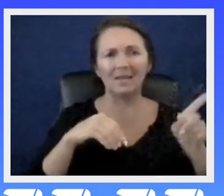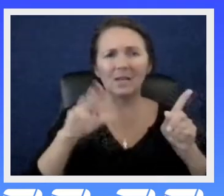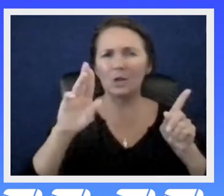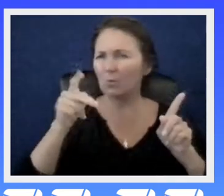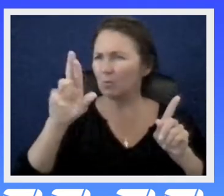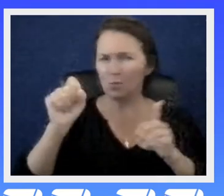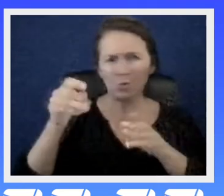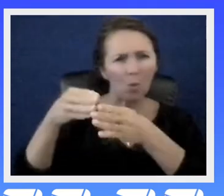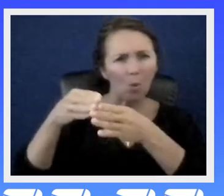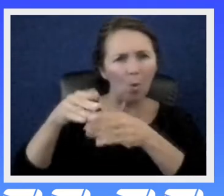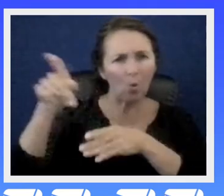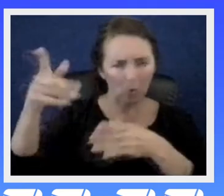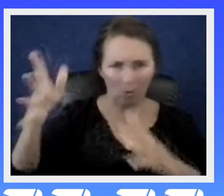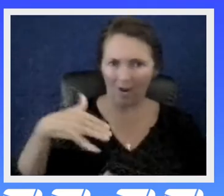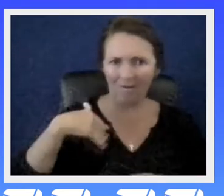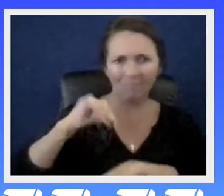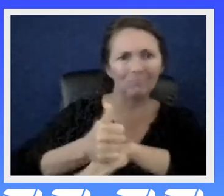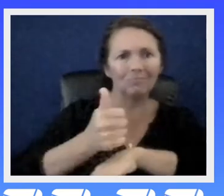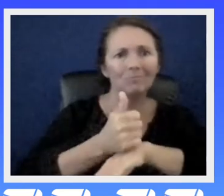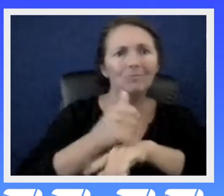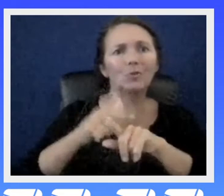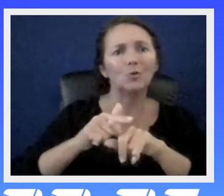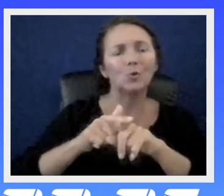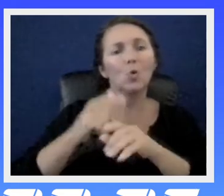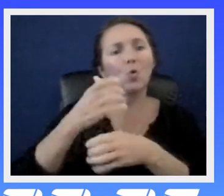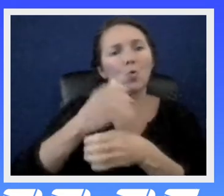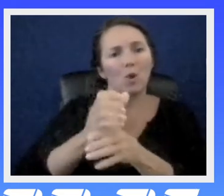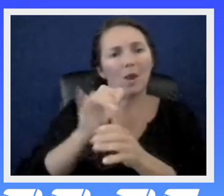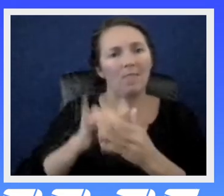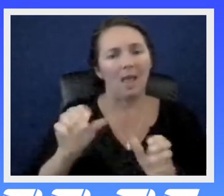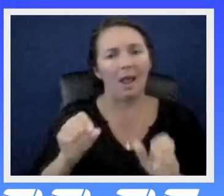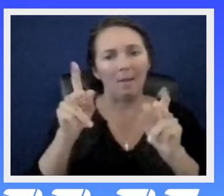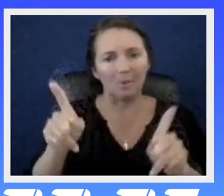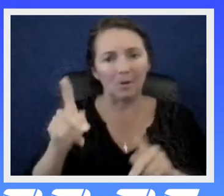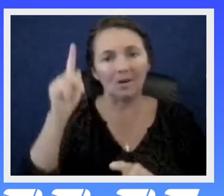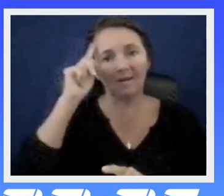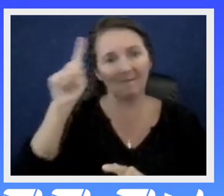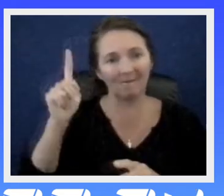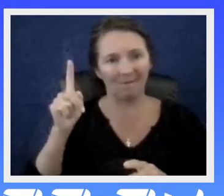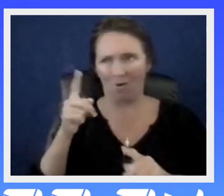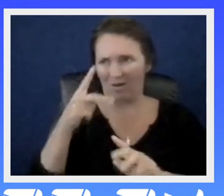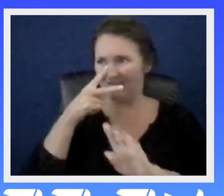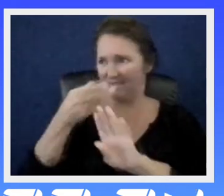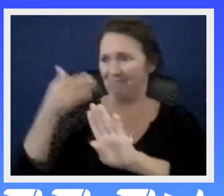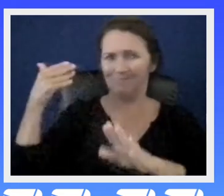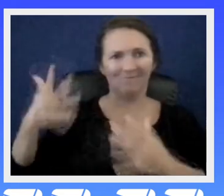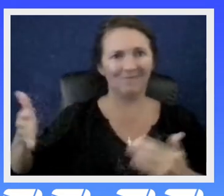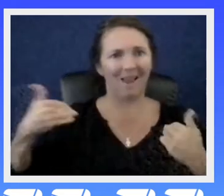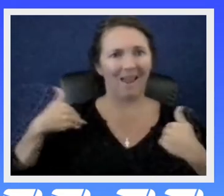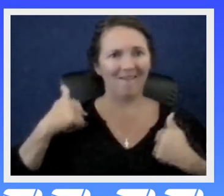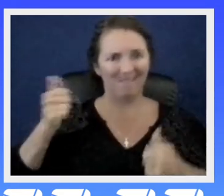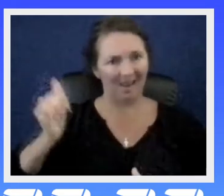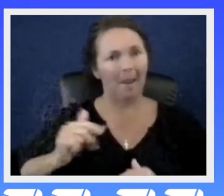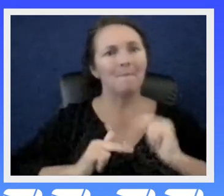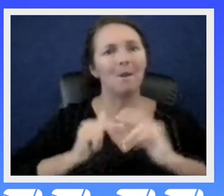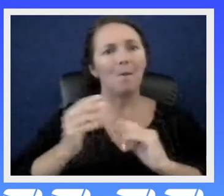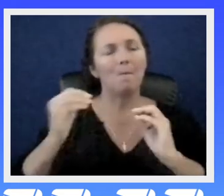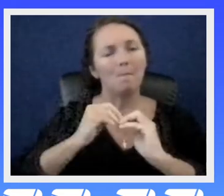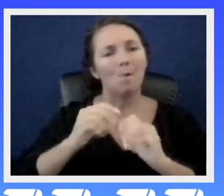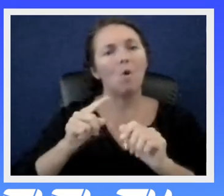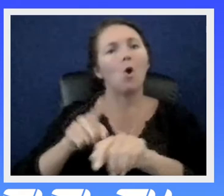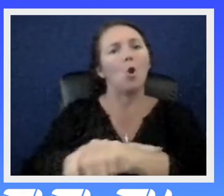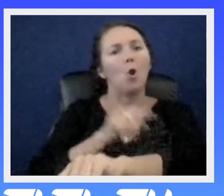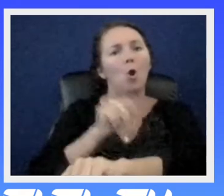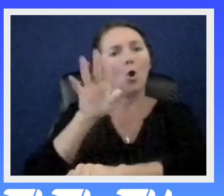having been able to create that opportunity there for a precedence on how we build more long-term affordable space